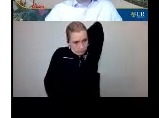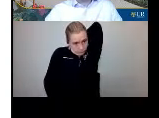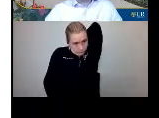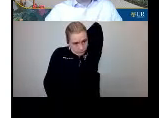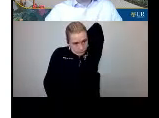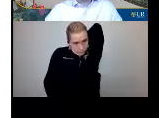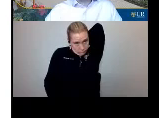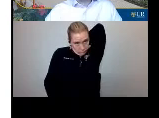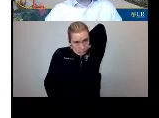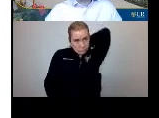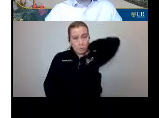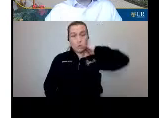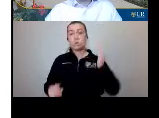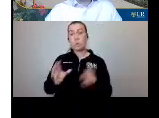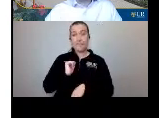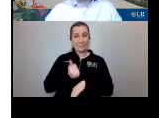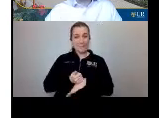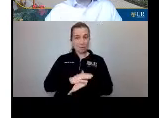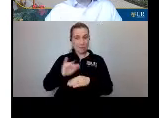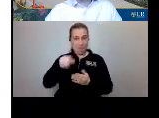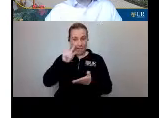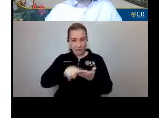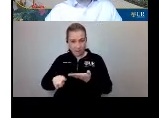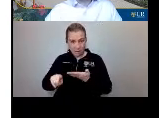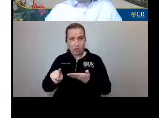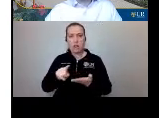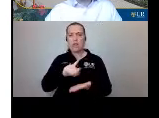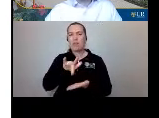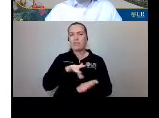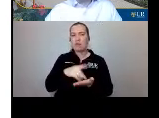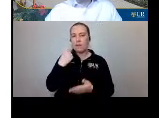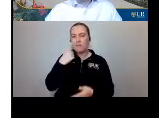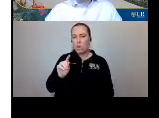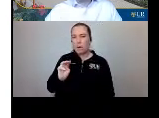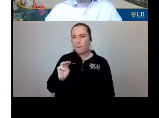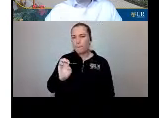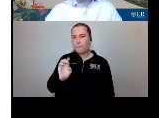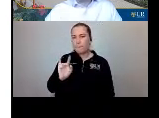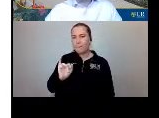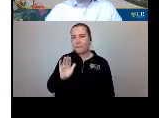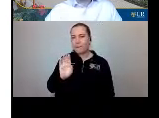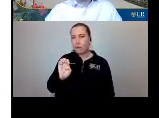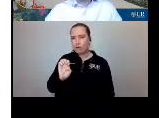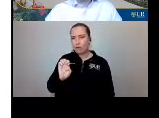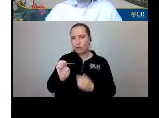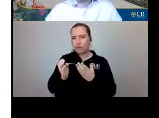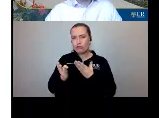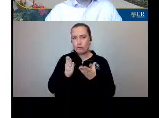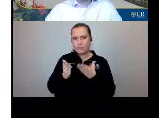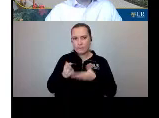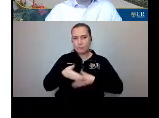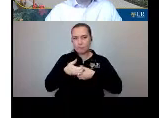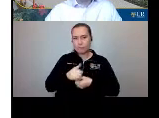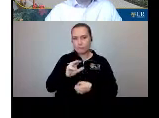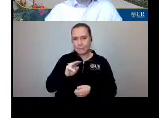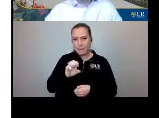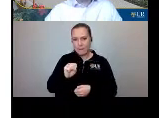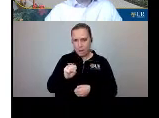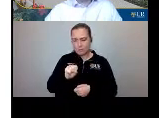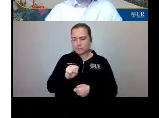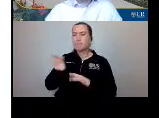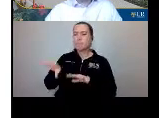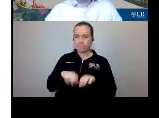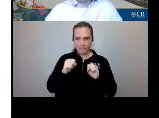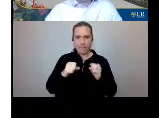PSTF recommendation, the Center for Medicare Services adopted payment for lung cancer screening in 2015. There have been